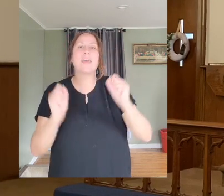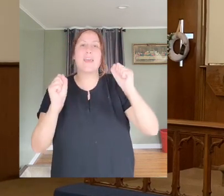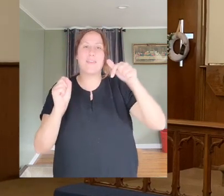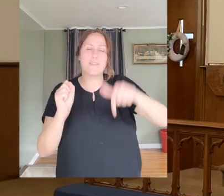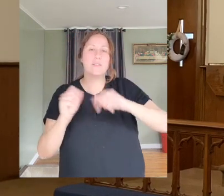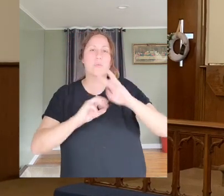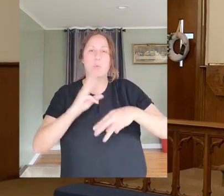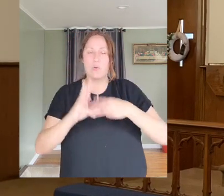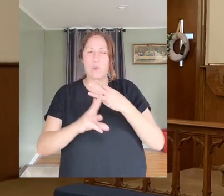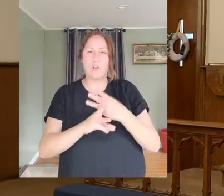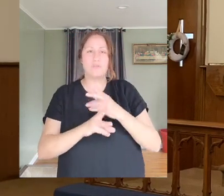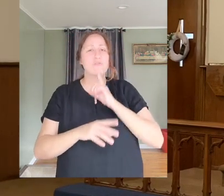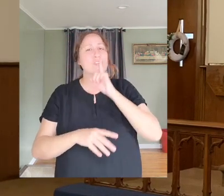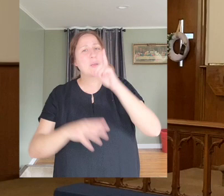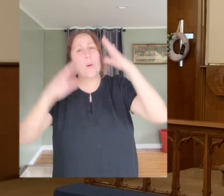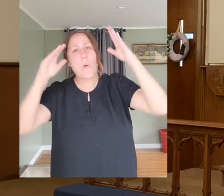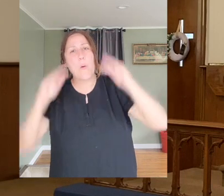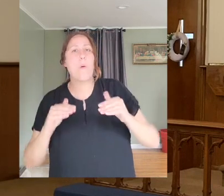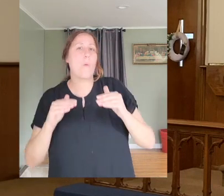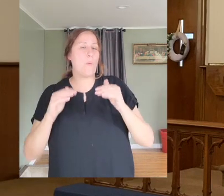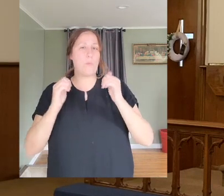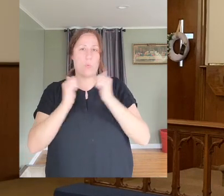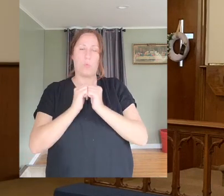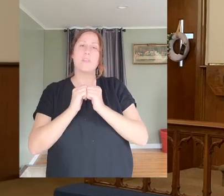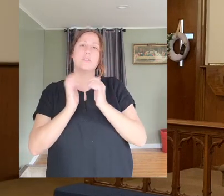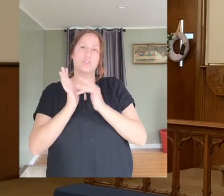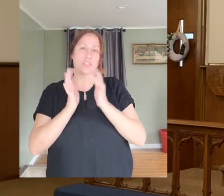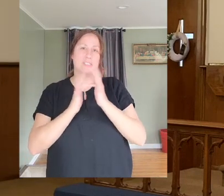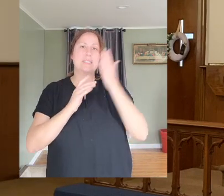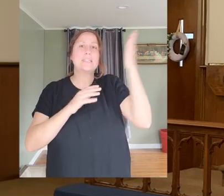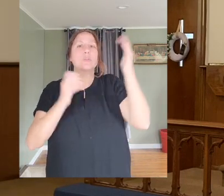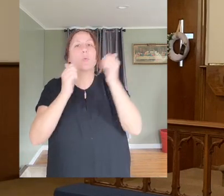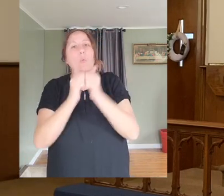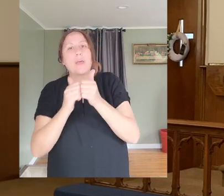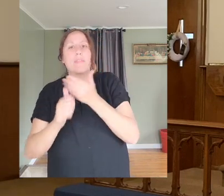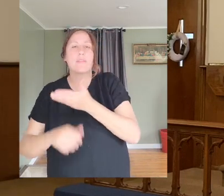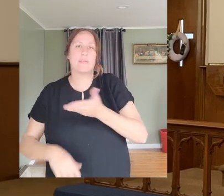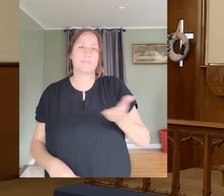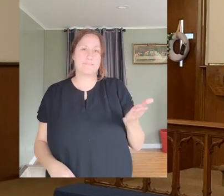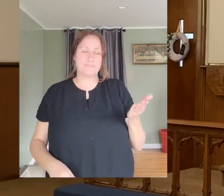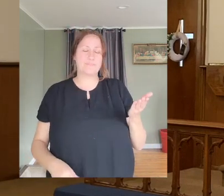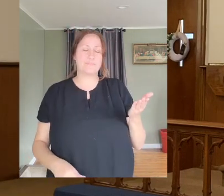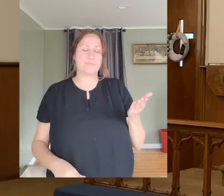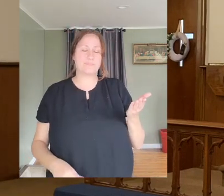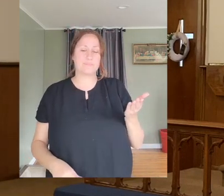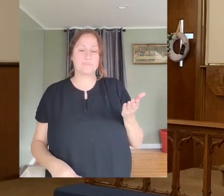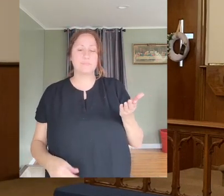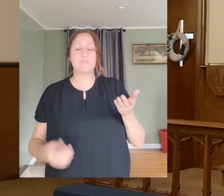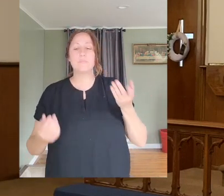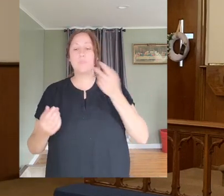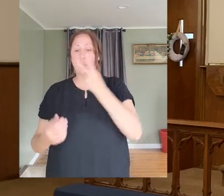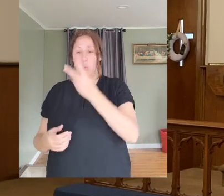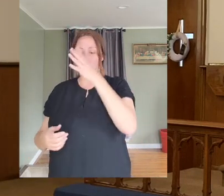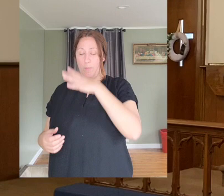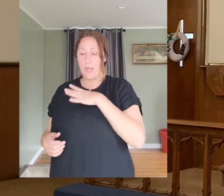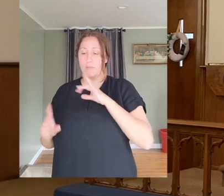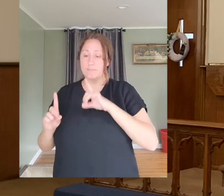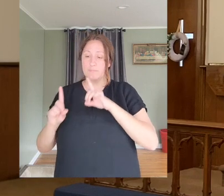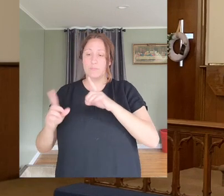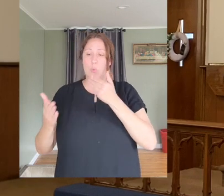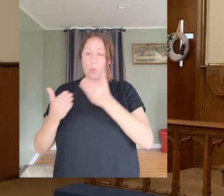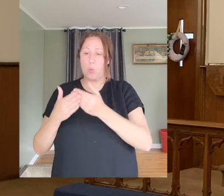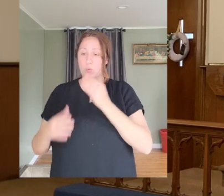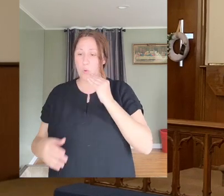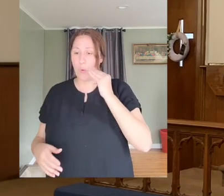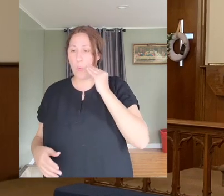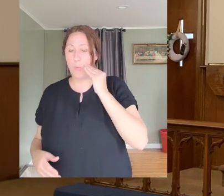There's hope in Jesus who is with us. As they near home, Jesus